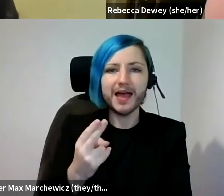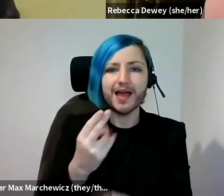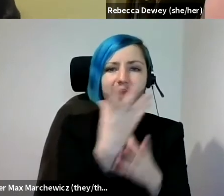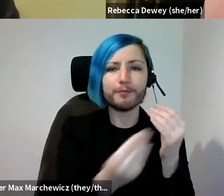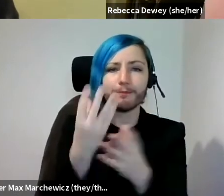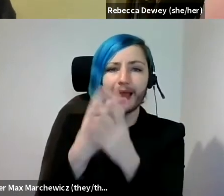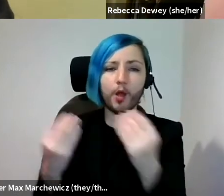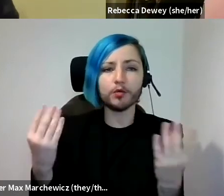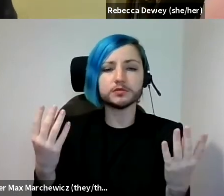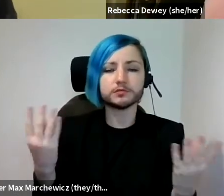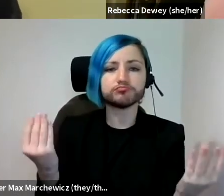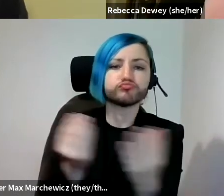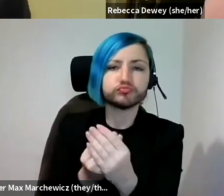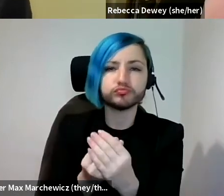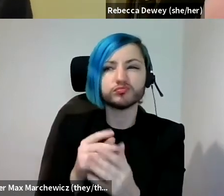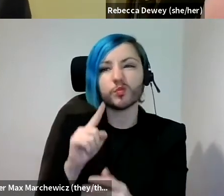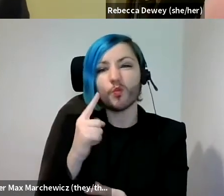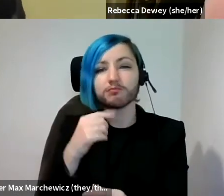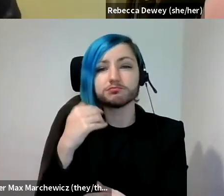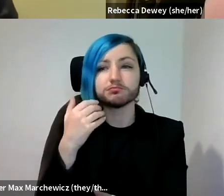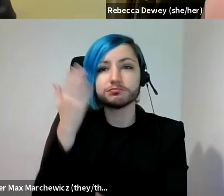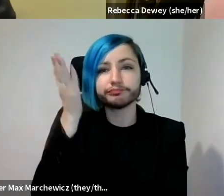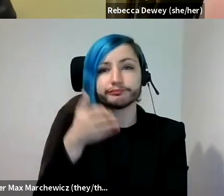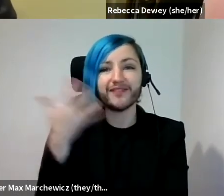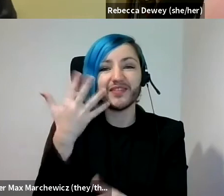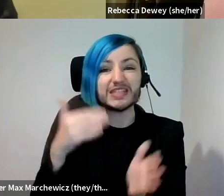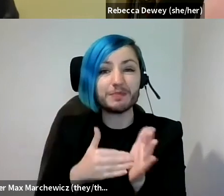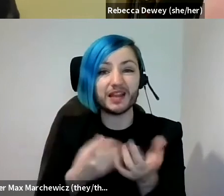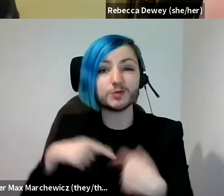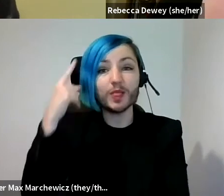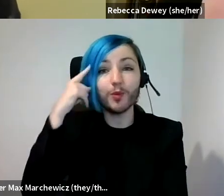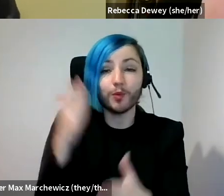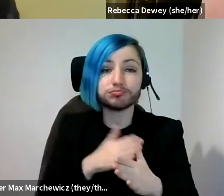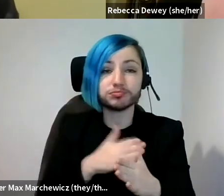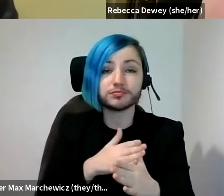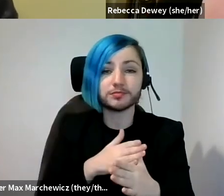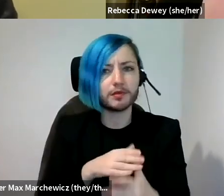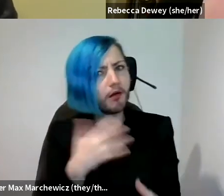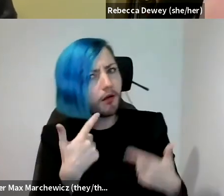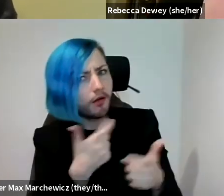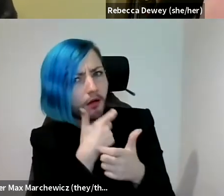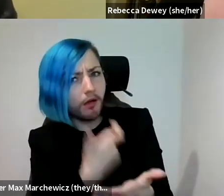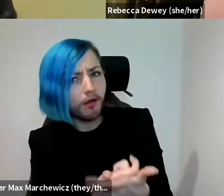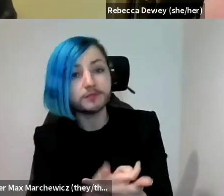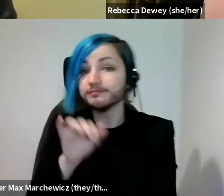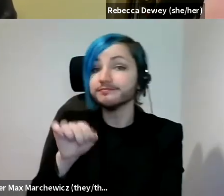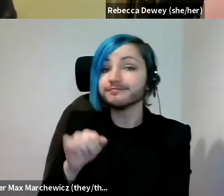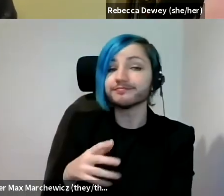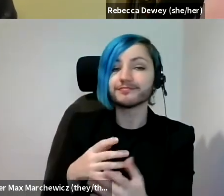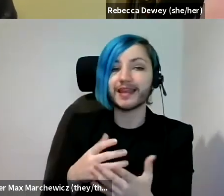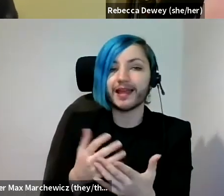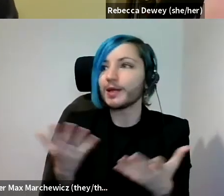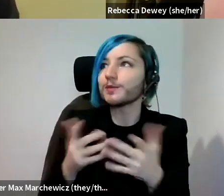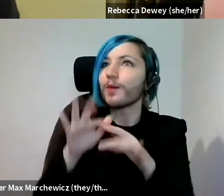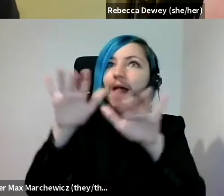every 15 minutes, we thought. So, wow. Yeah, indeed, we've somewhere out there, something went bump in the